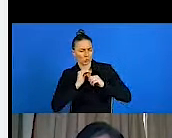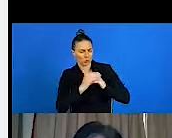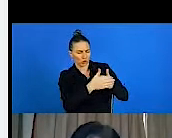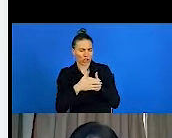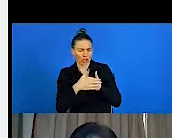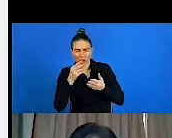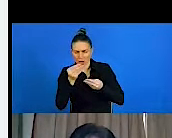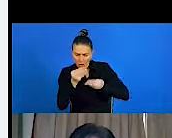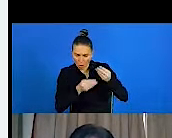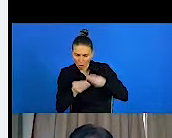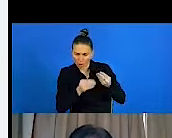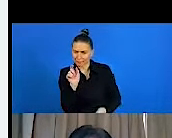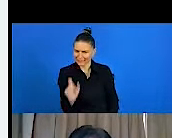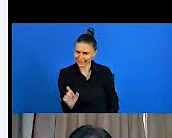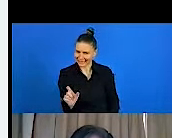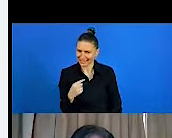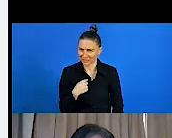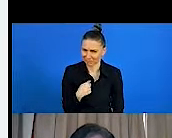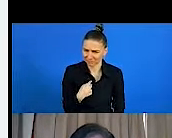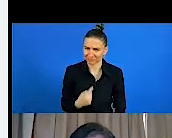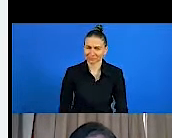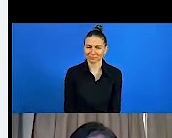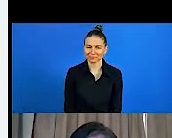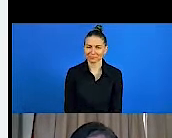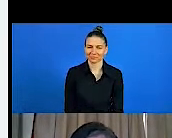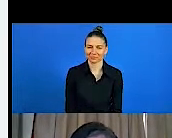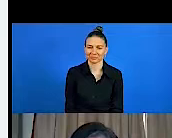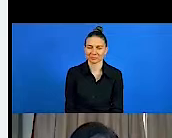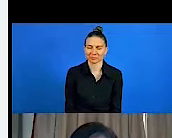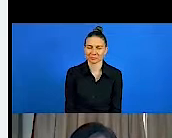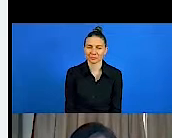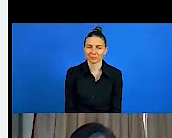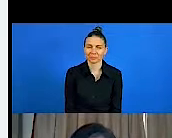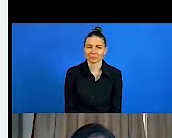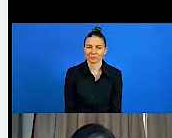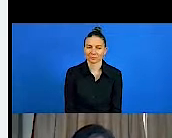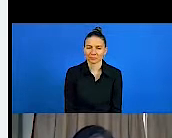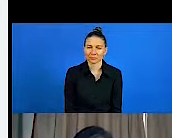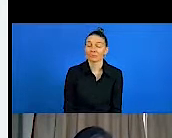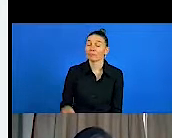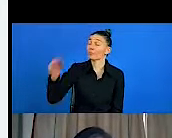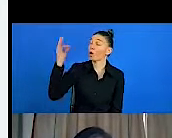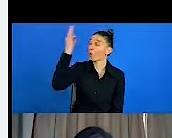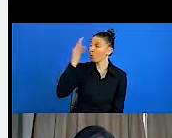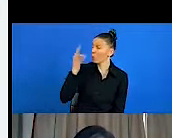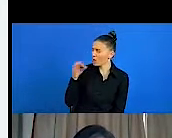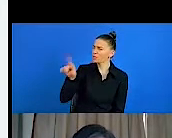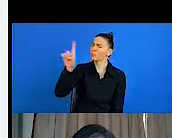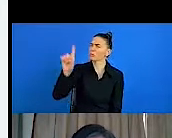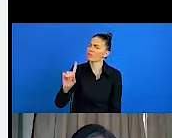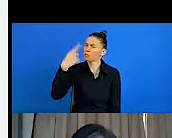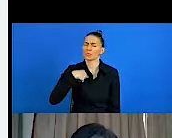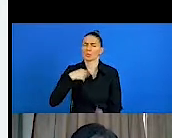addressing your question, let me just give a quick overview of the bank's position on disability, which is to say that